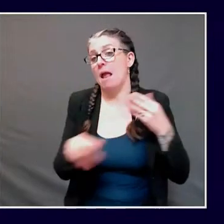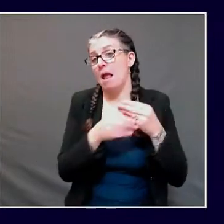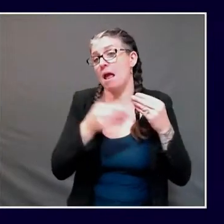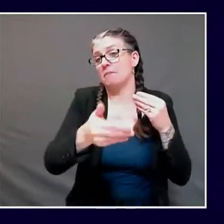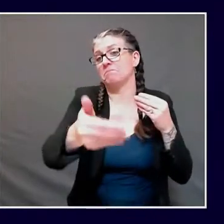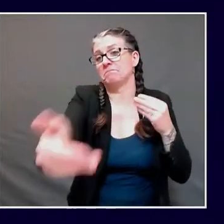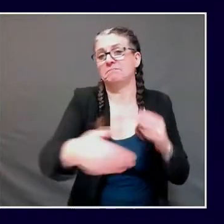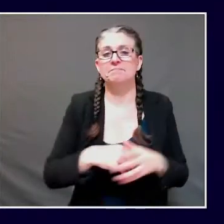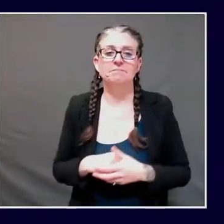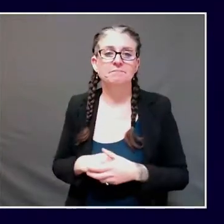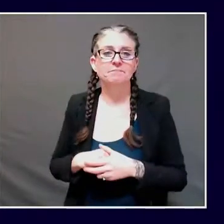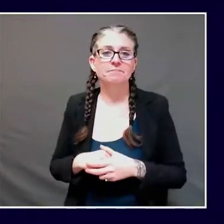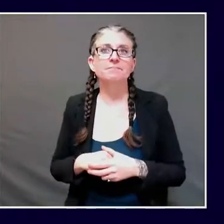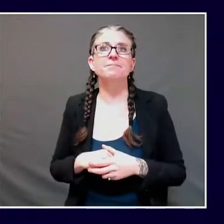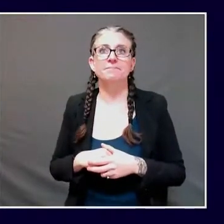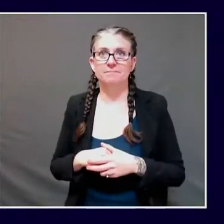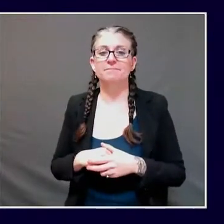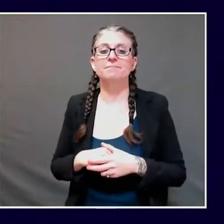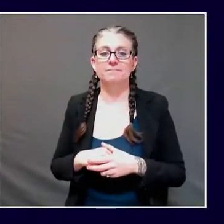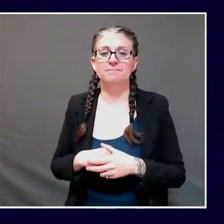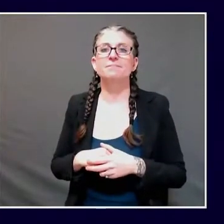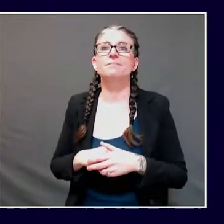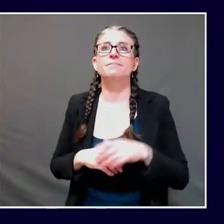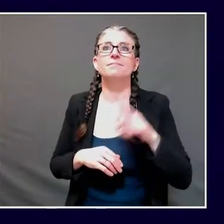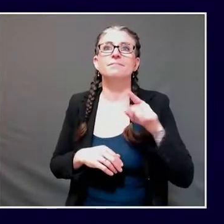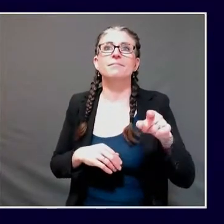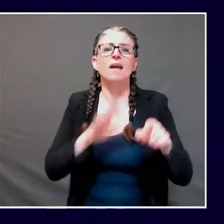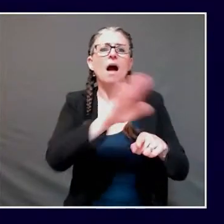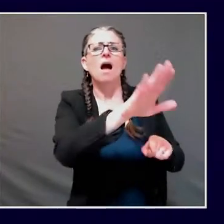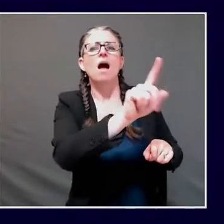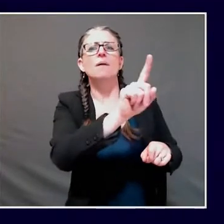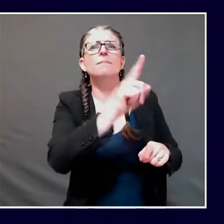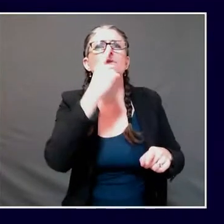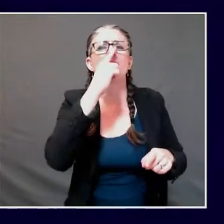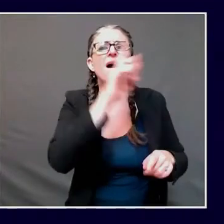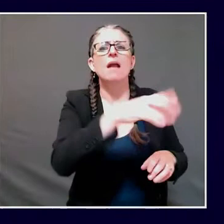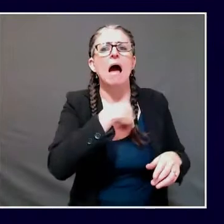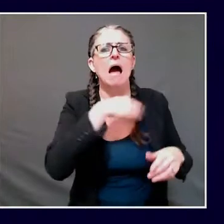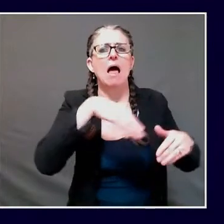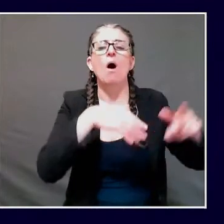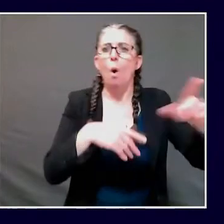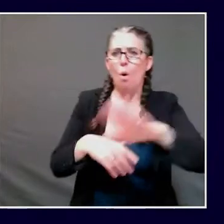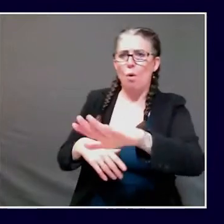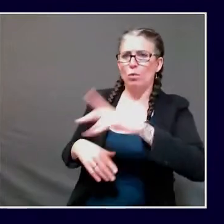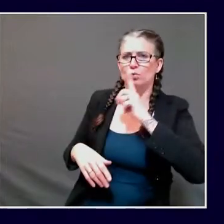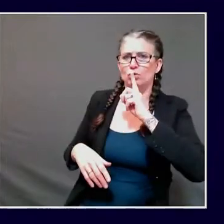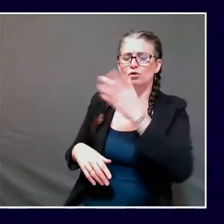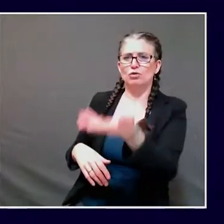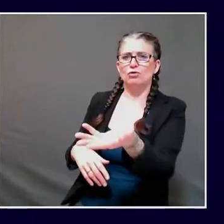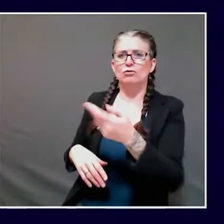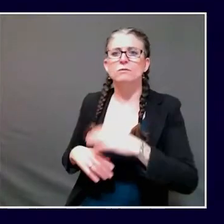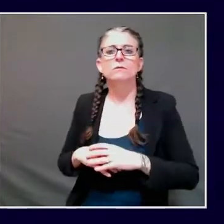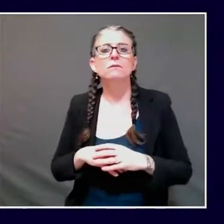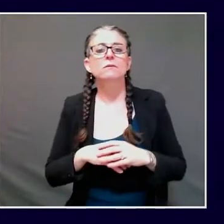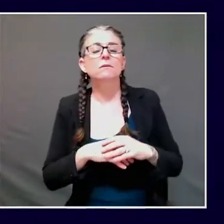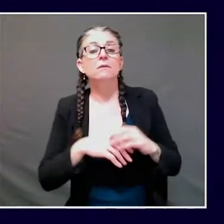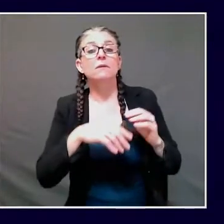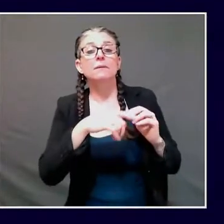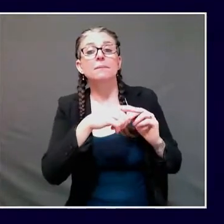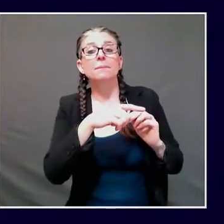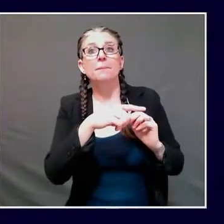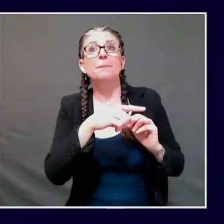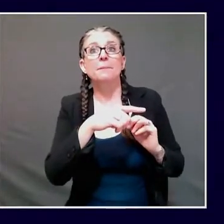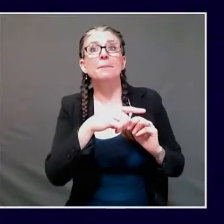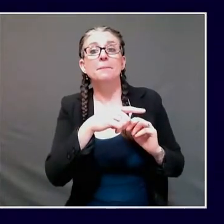I'm going to turn next to Steve. One more question. I apologize. Oh, yeah, sure, Brian. Jump in. And the follow-up here,